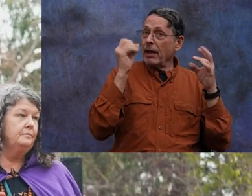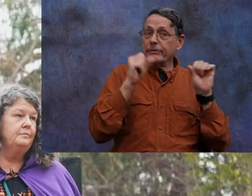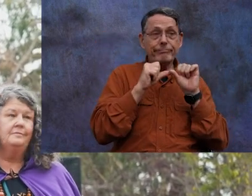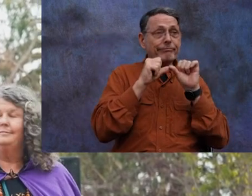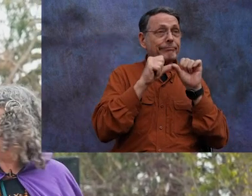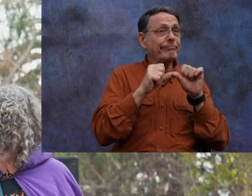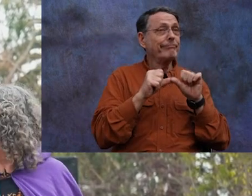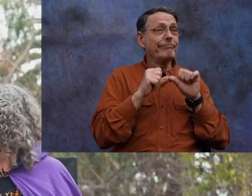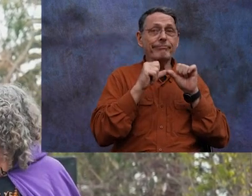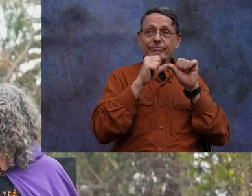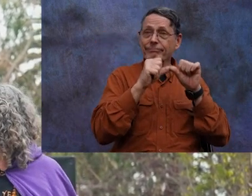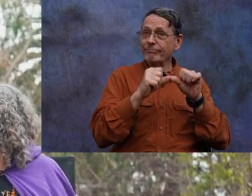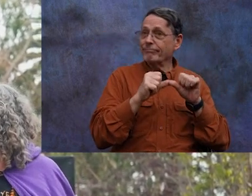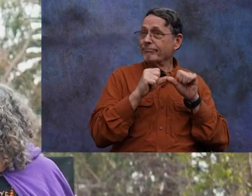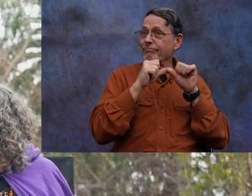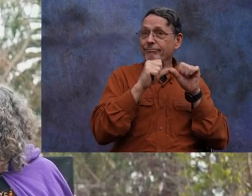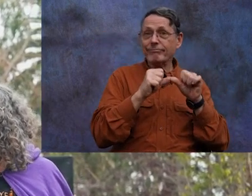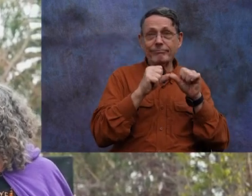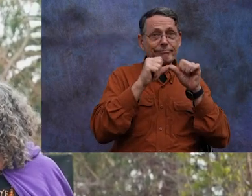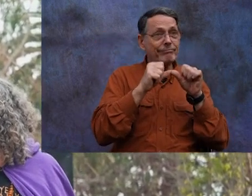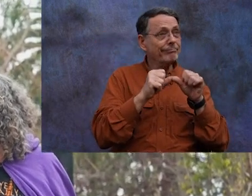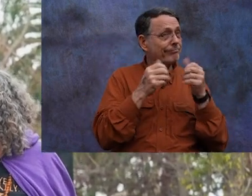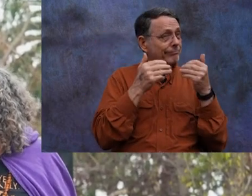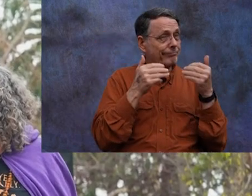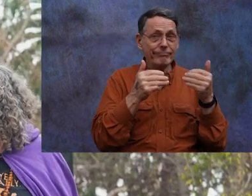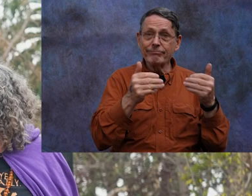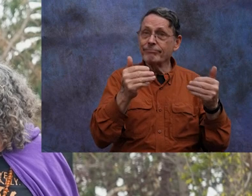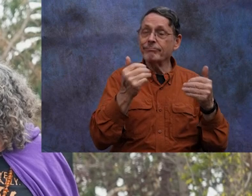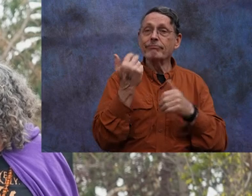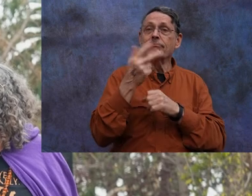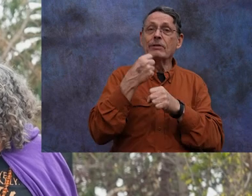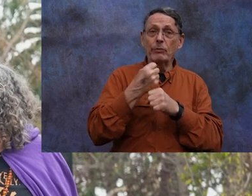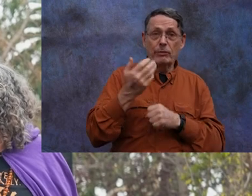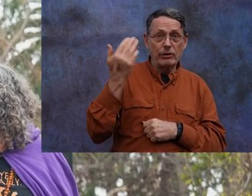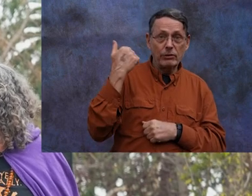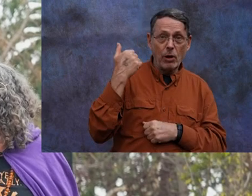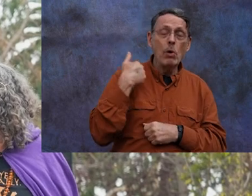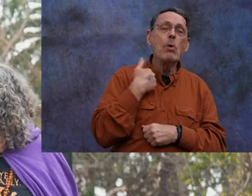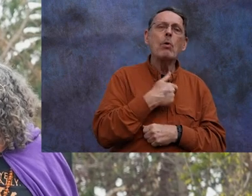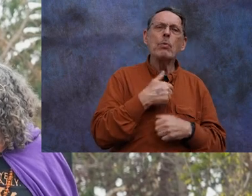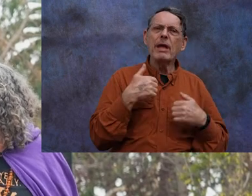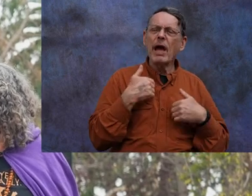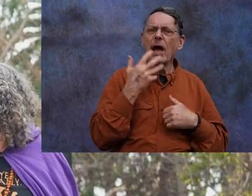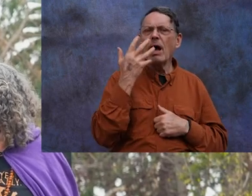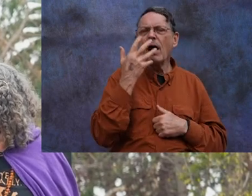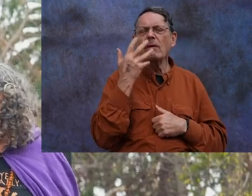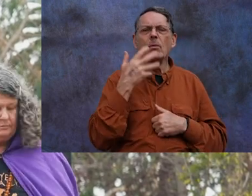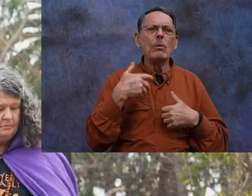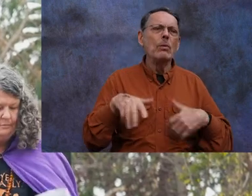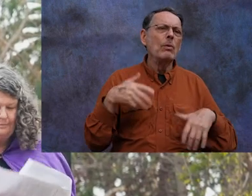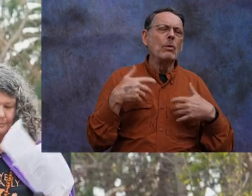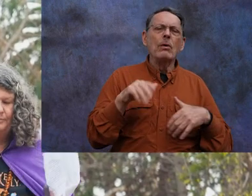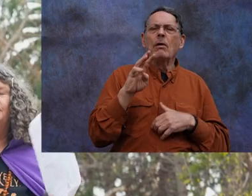we're continuing to do it. 3 years ago, we had an amazing